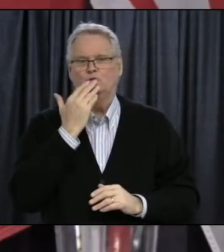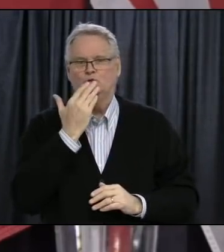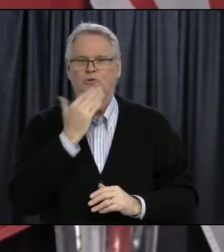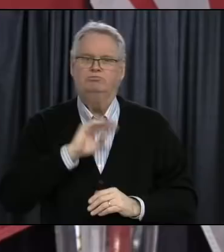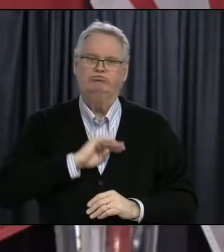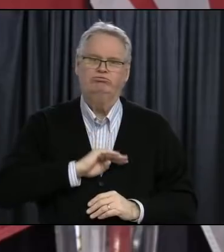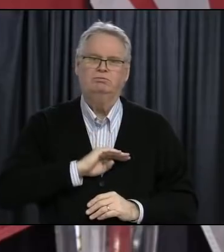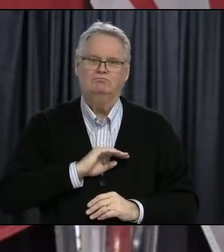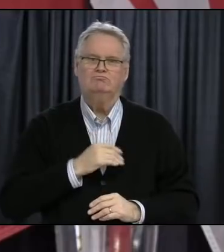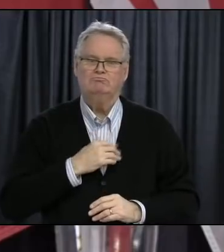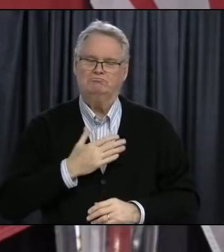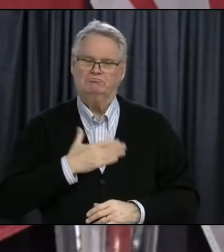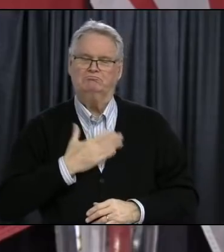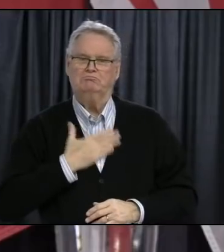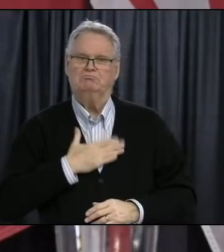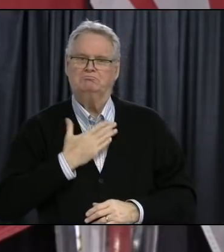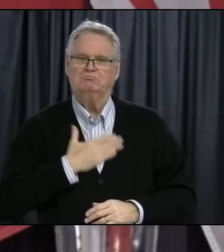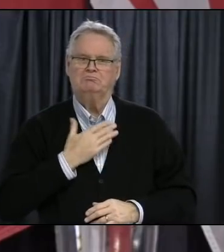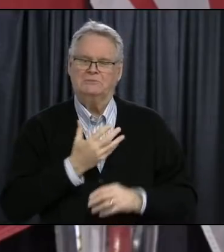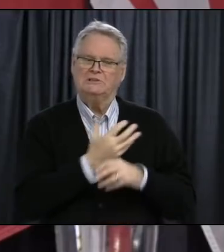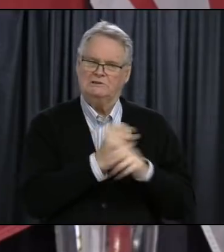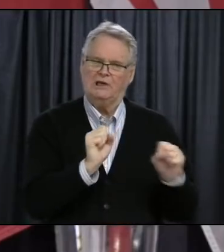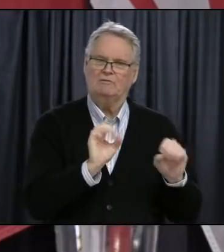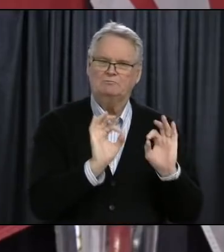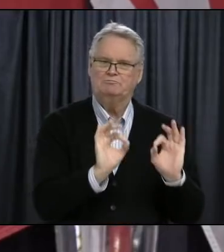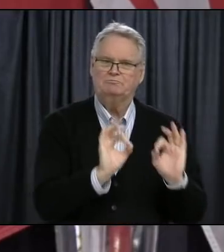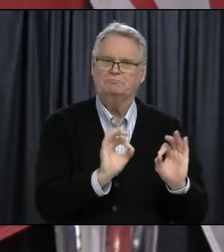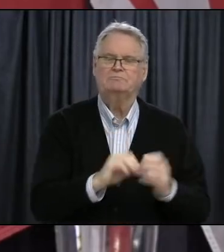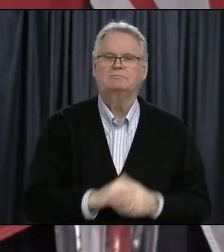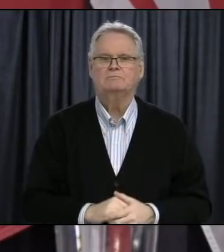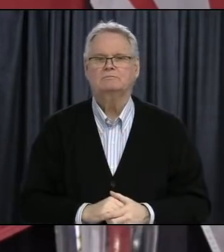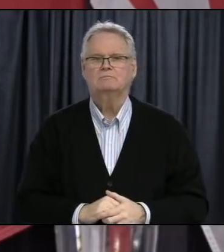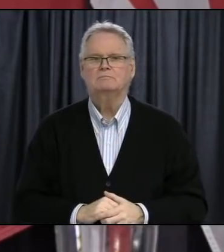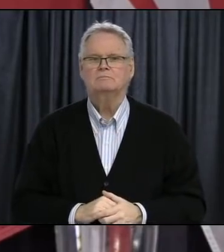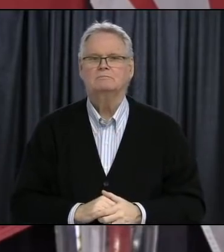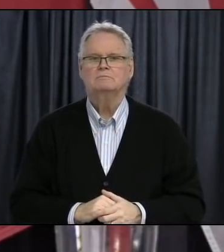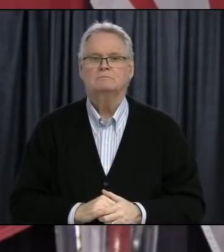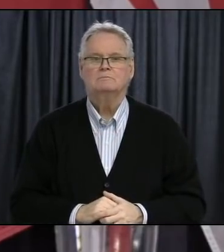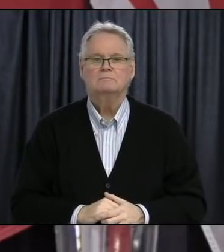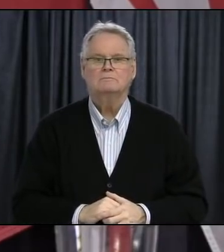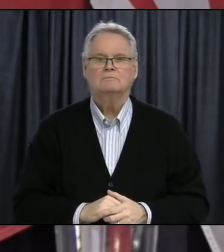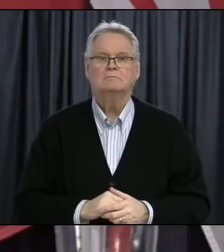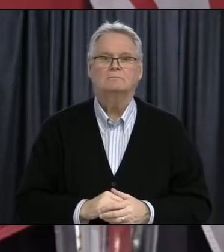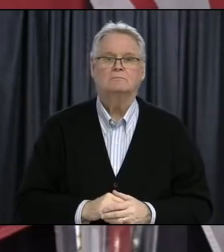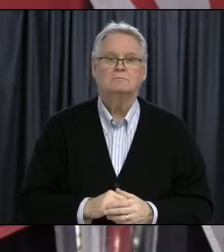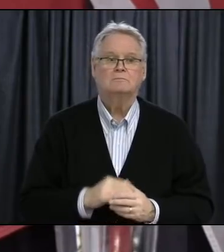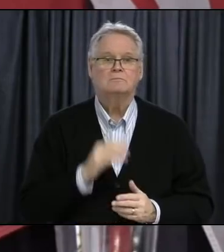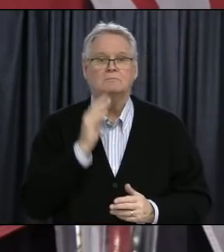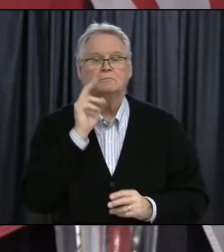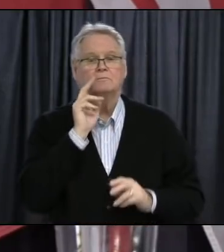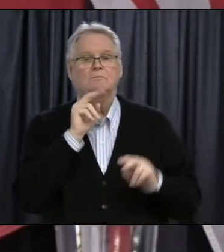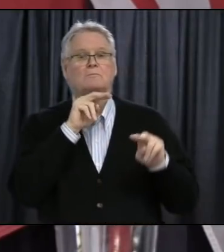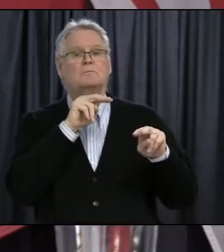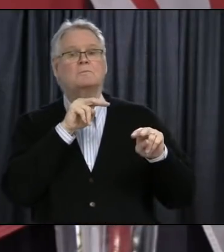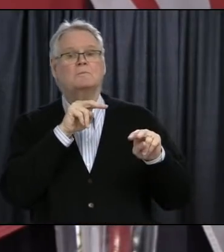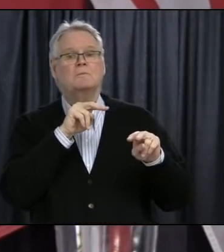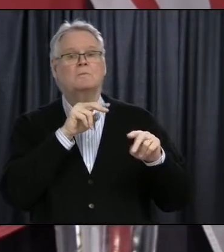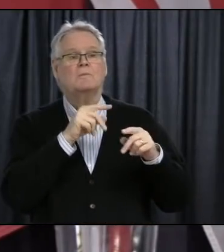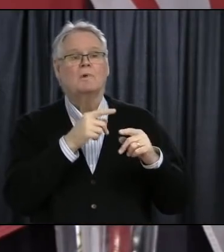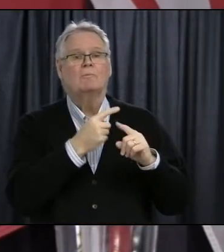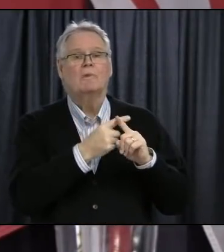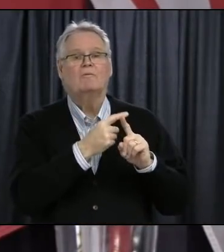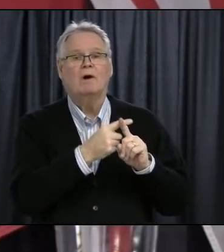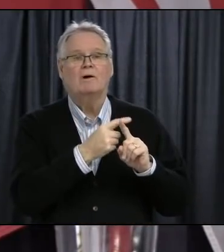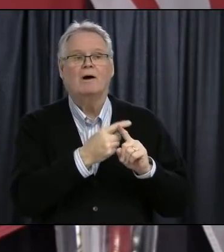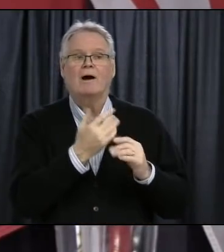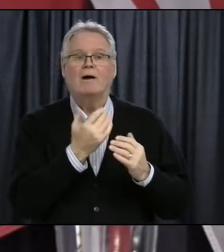it is necessary for us getting through the COVID world and out the other side. It's important to talk to family we have over 70